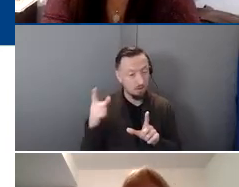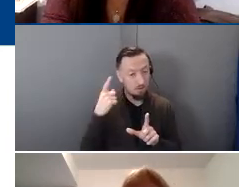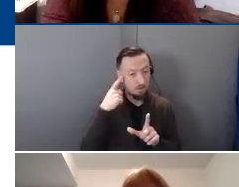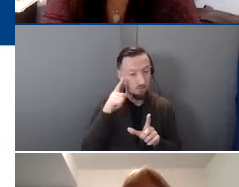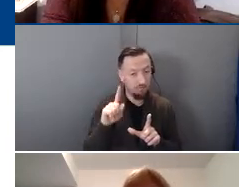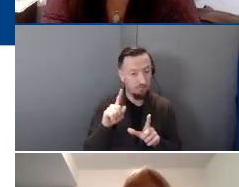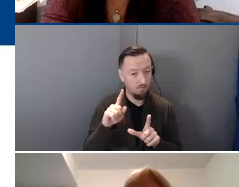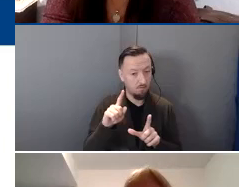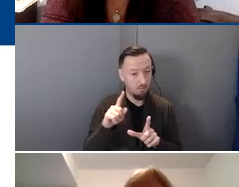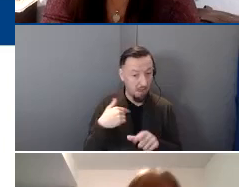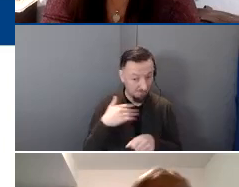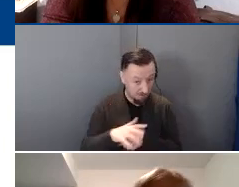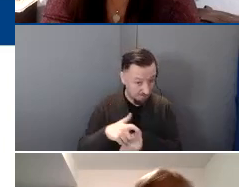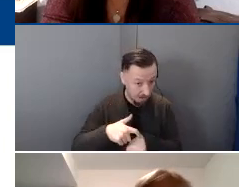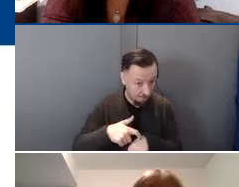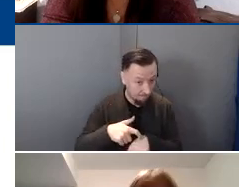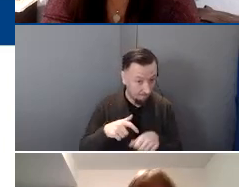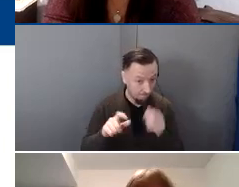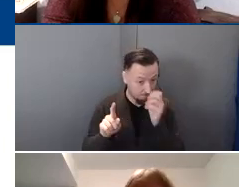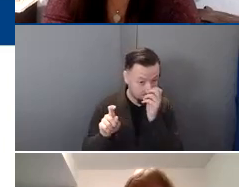just making sure we have enough time.